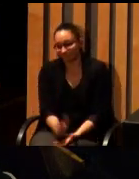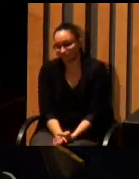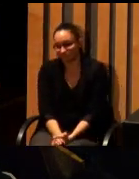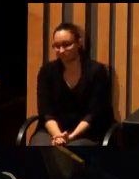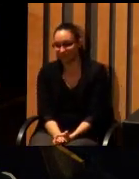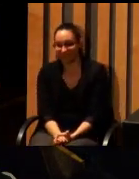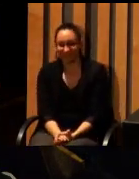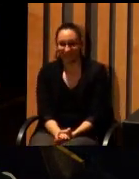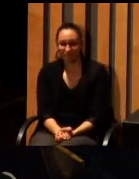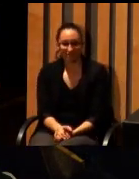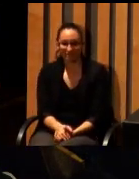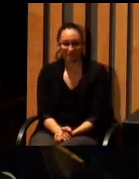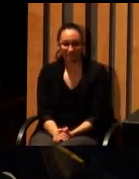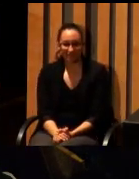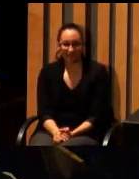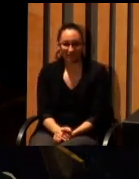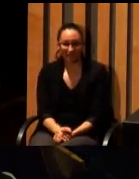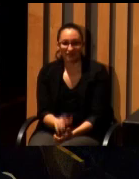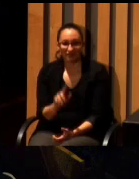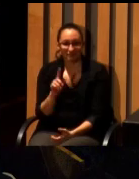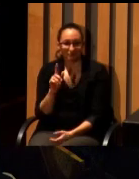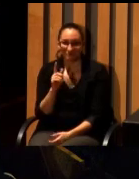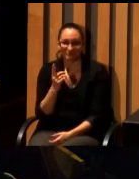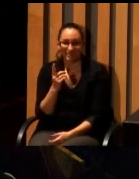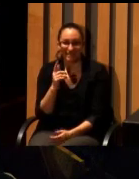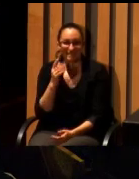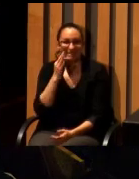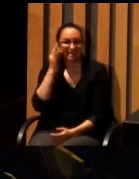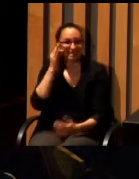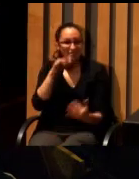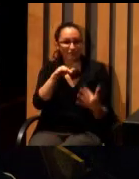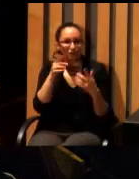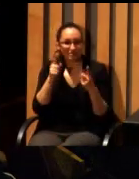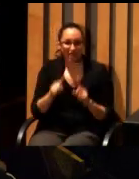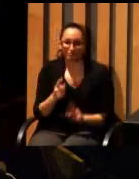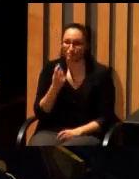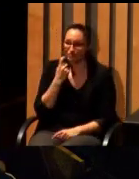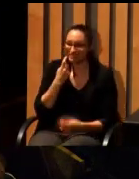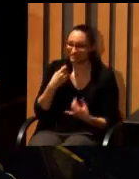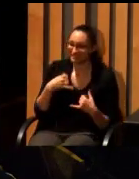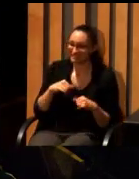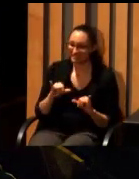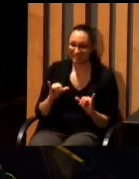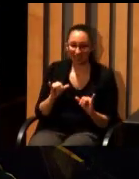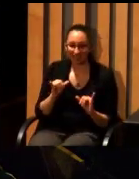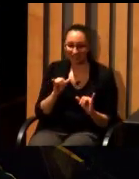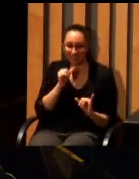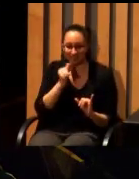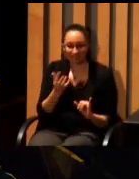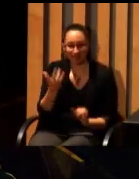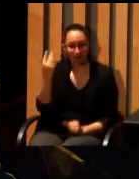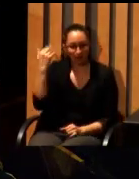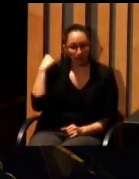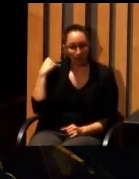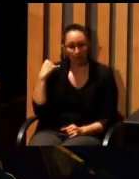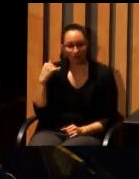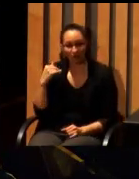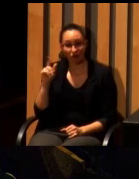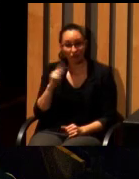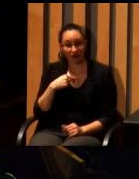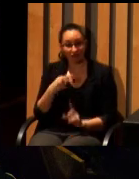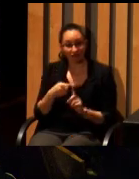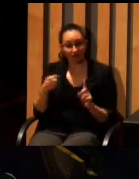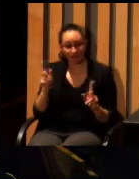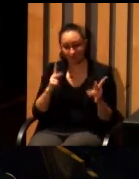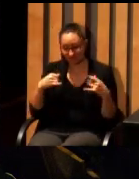2.5 lifetimes since the wars were on. Everybody still, at least where I come from, still